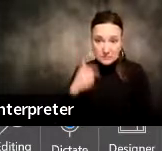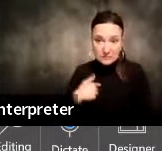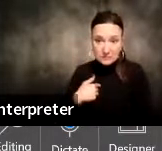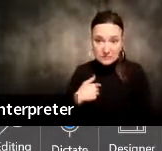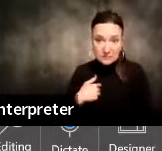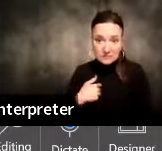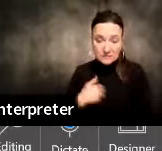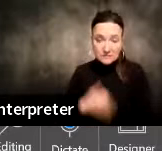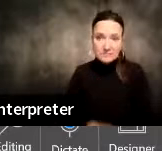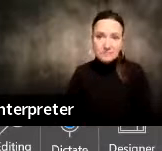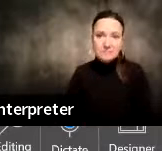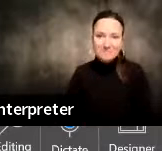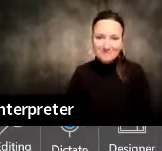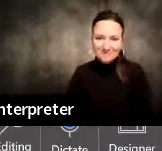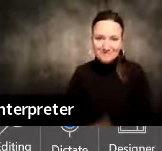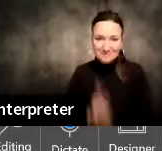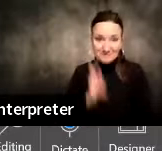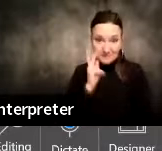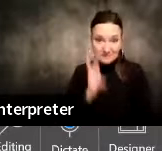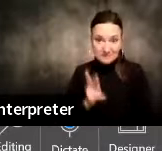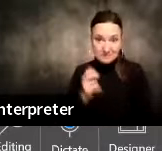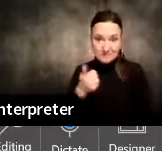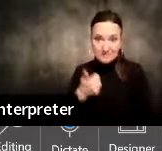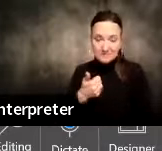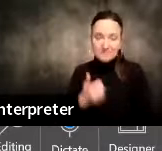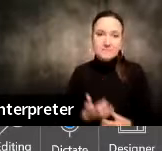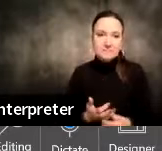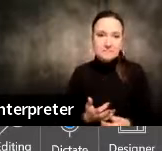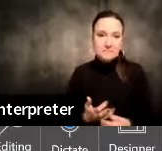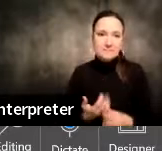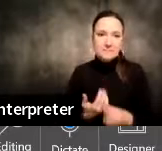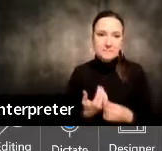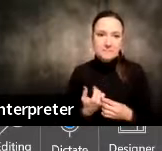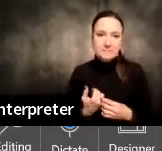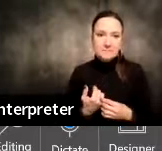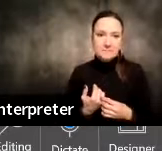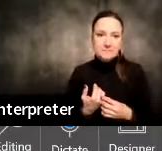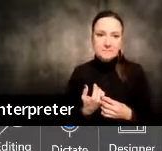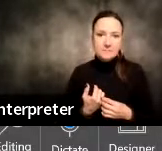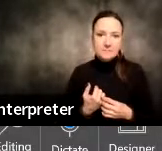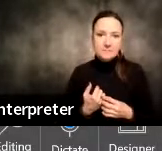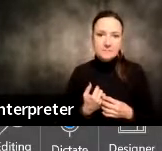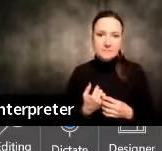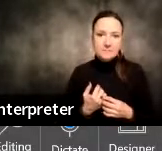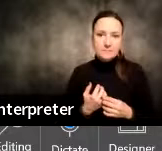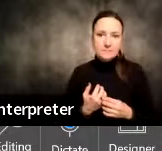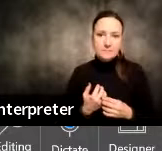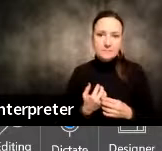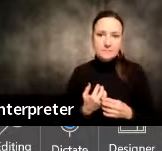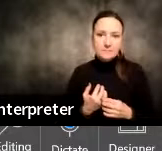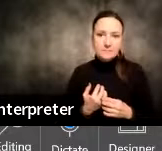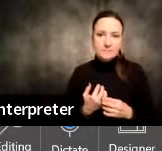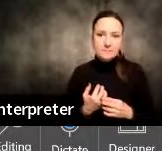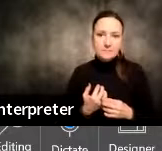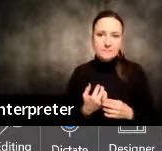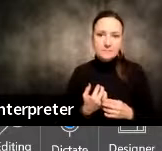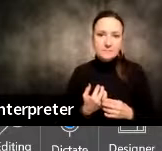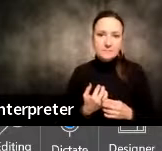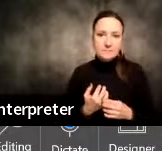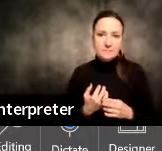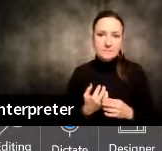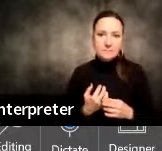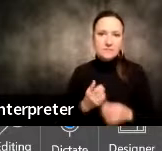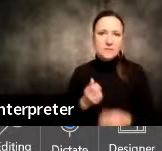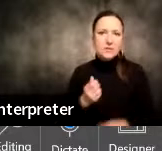Yes, ma'am. And everyone can see my screen? Yes, ma'am. Okay. Just a few slides to